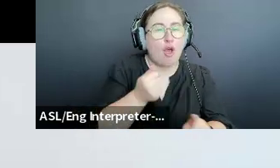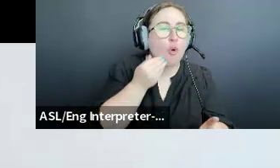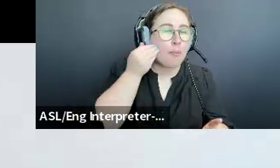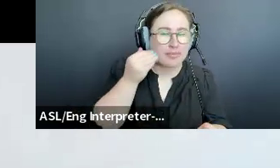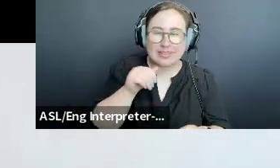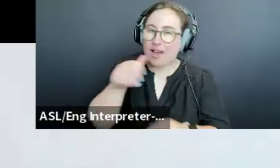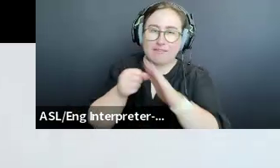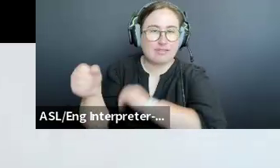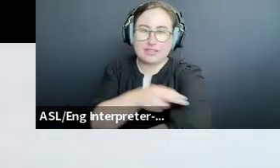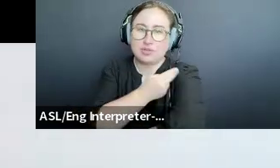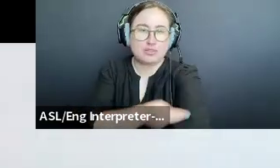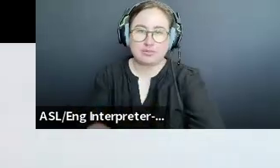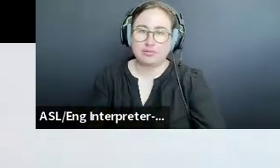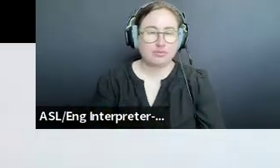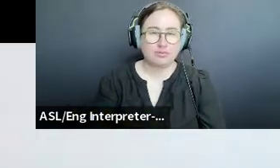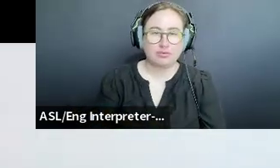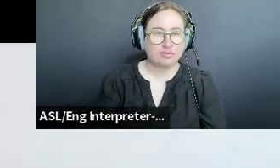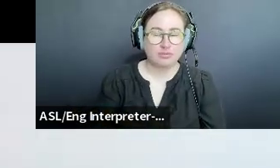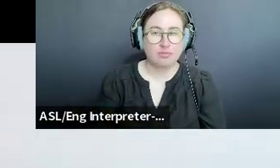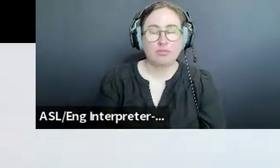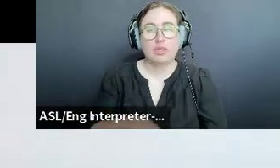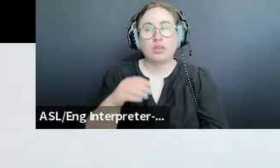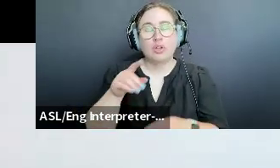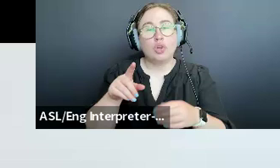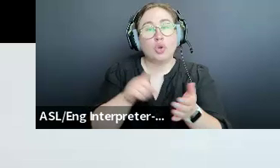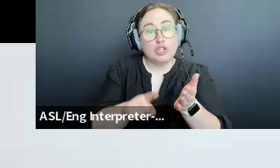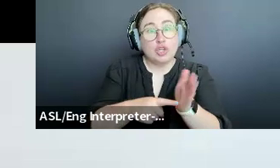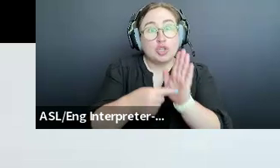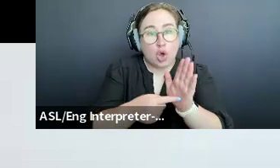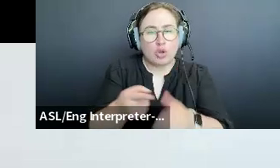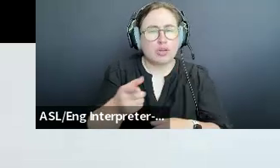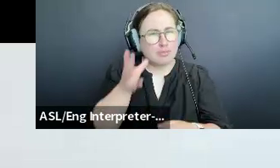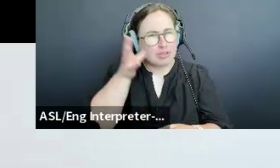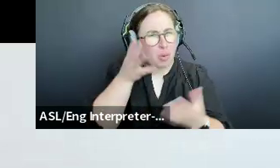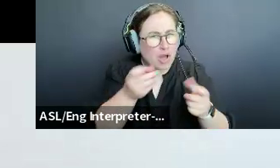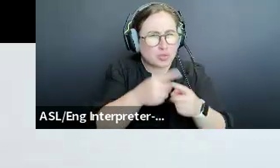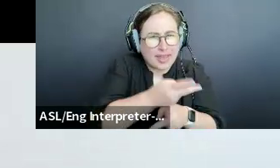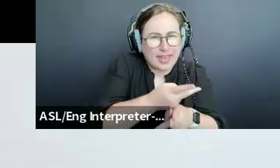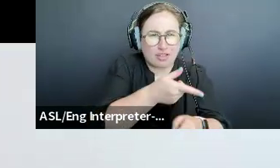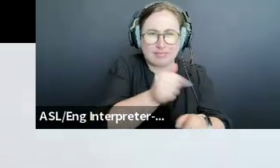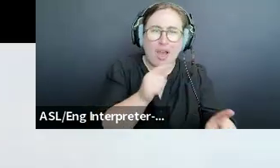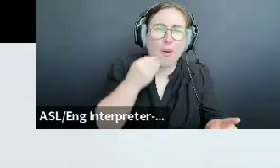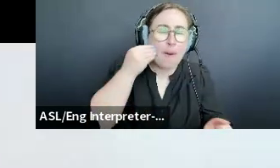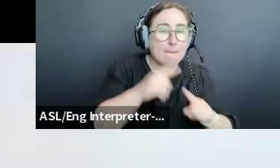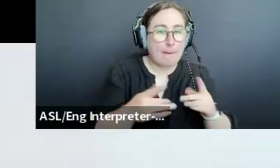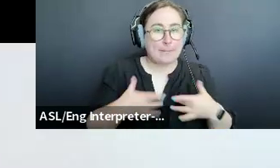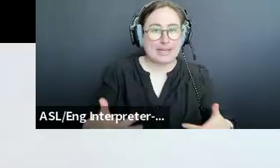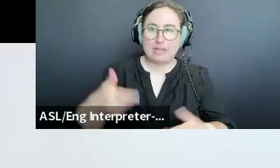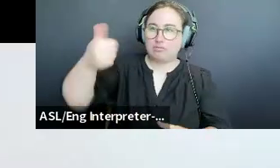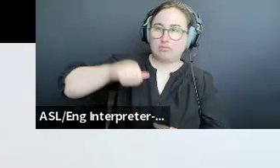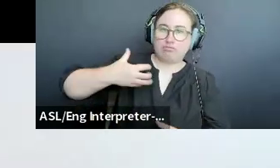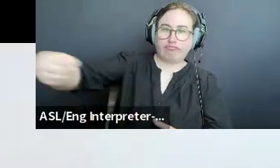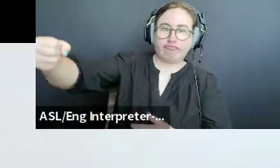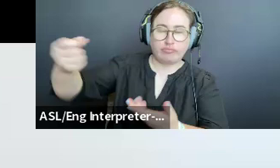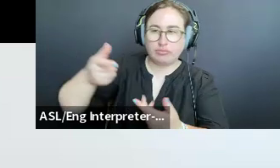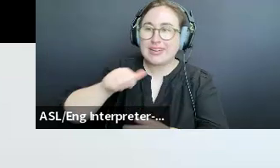in an institution. Research shows that parents want to care for their children at home, but are often denied the services and